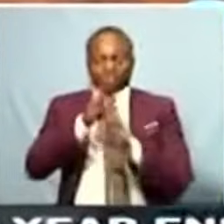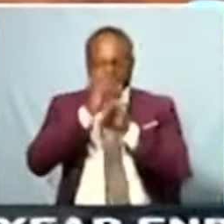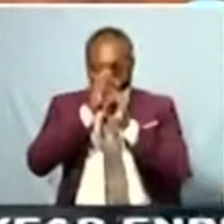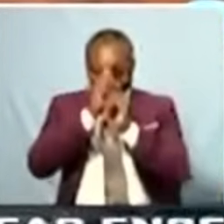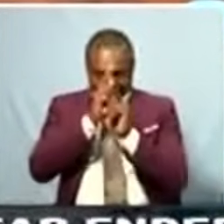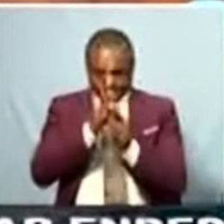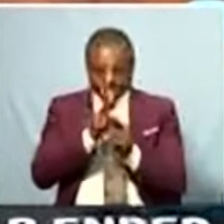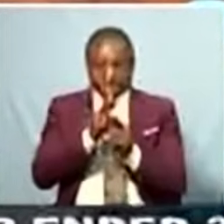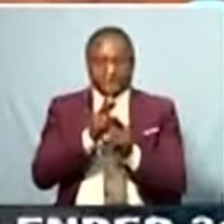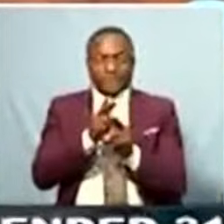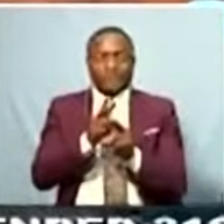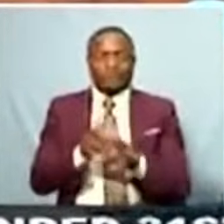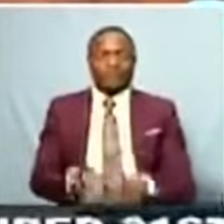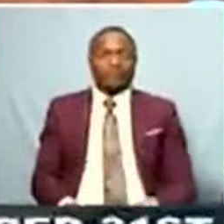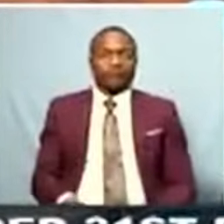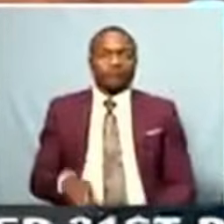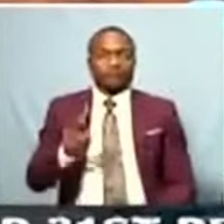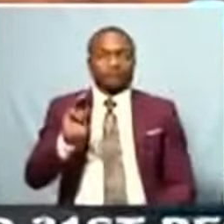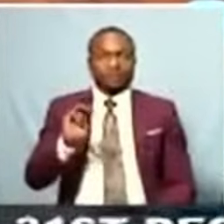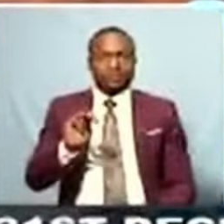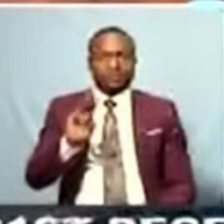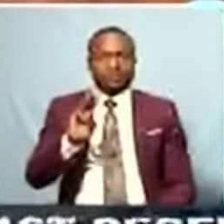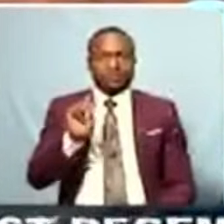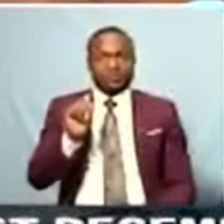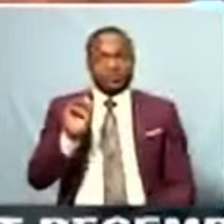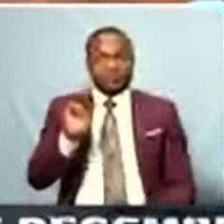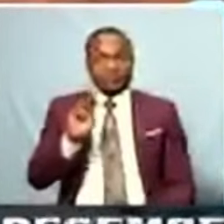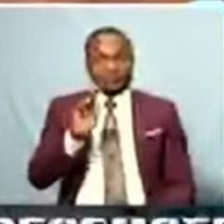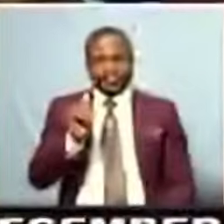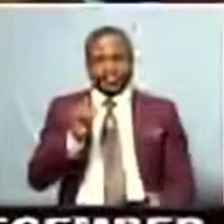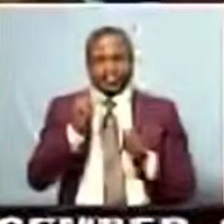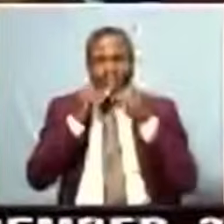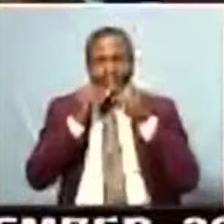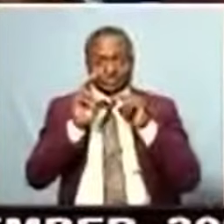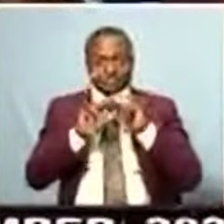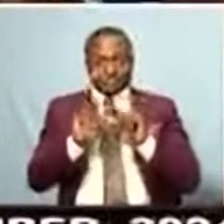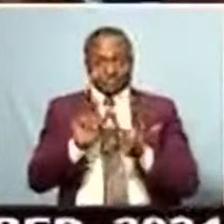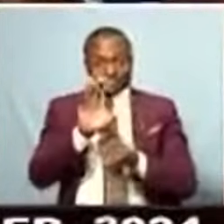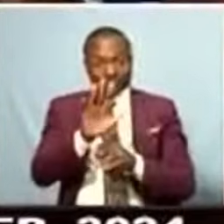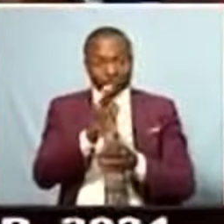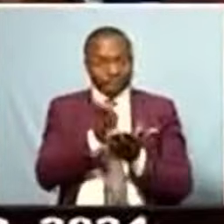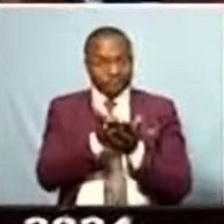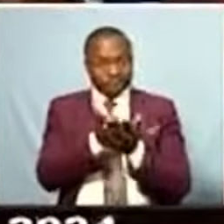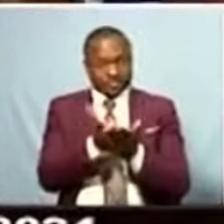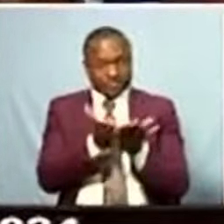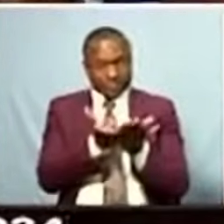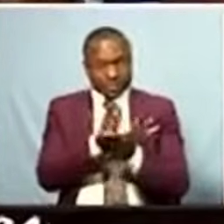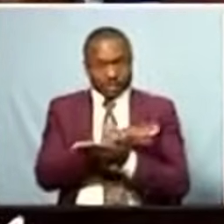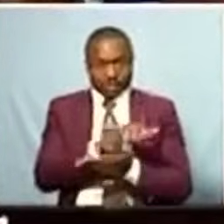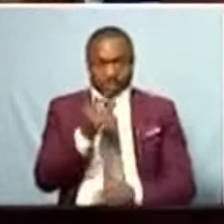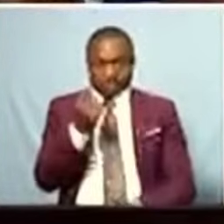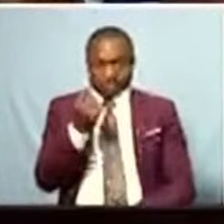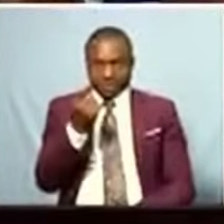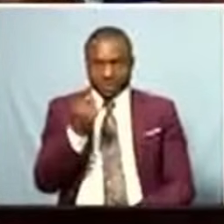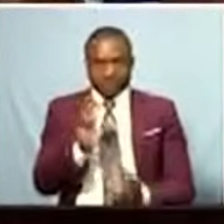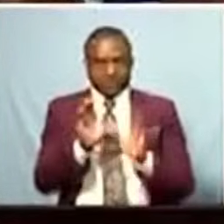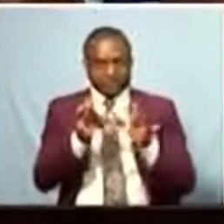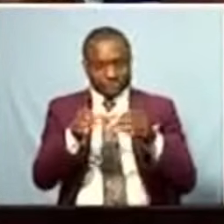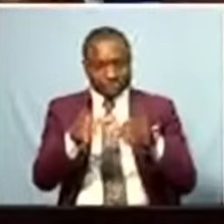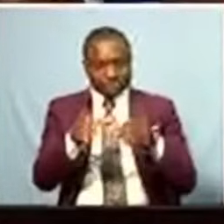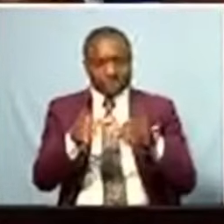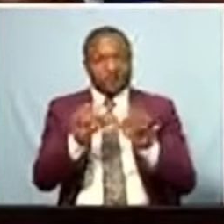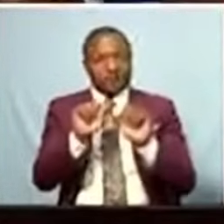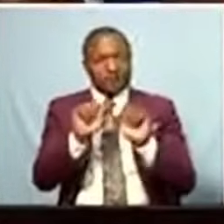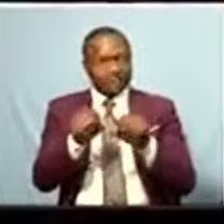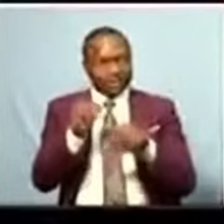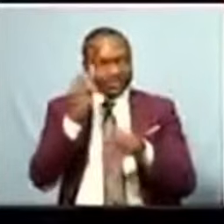Honorable Mwamba can proceed. Thank you, Chair. In your submission on page 11, it states that the committee may